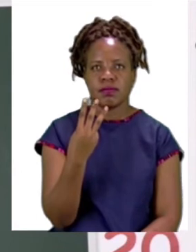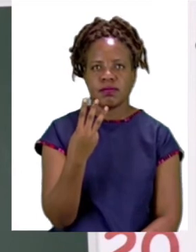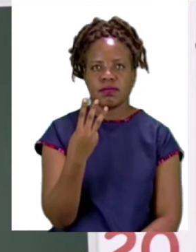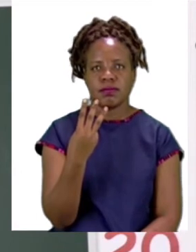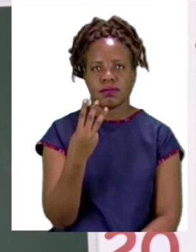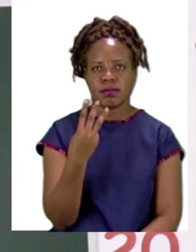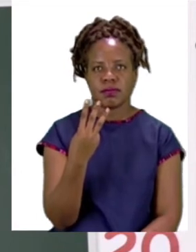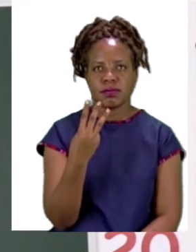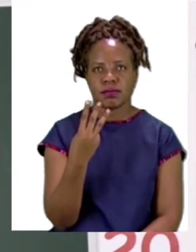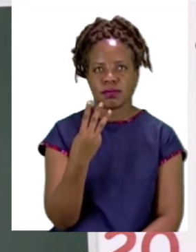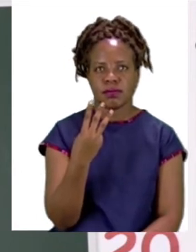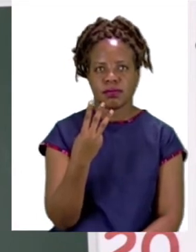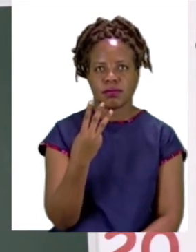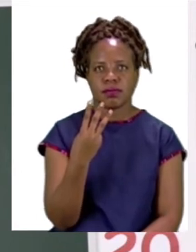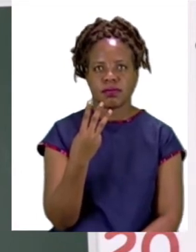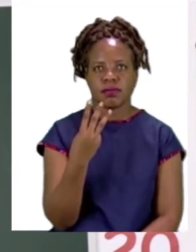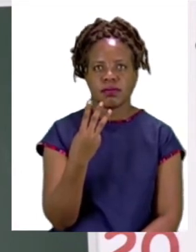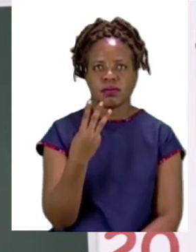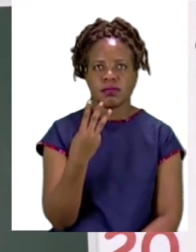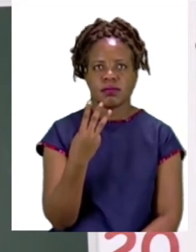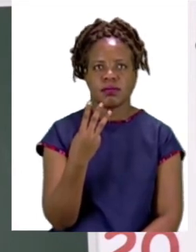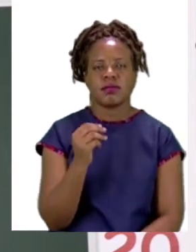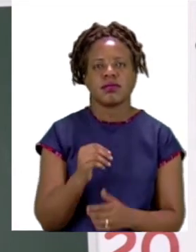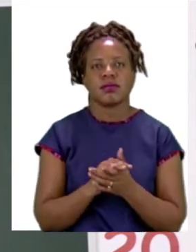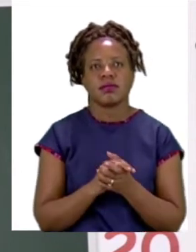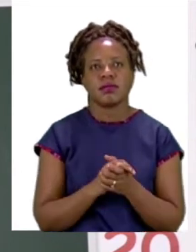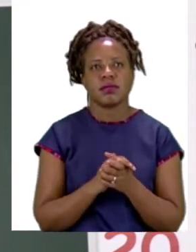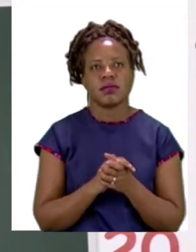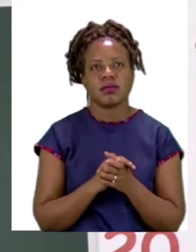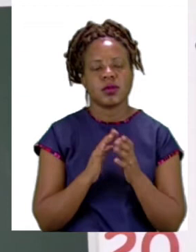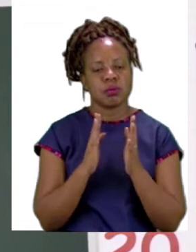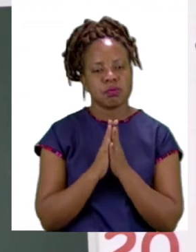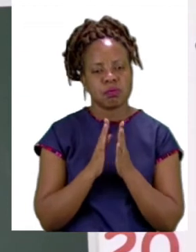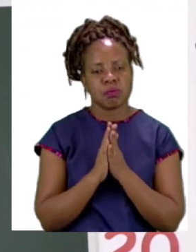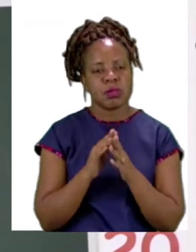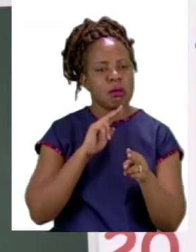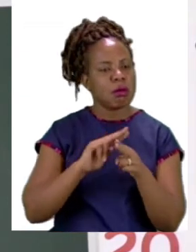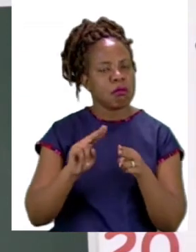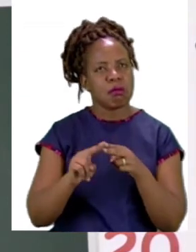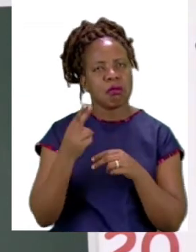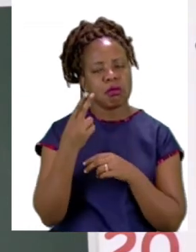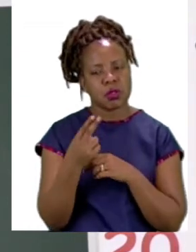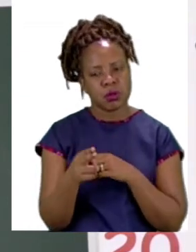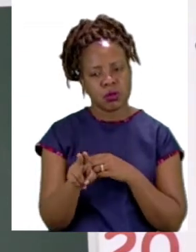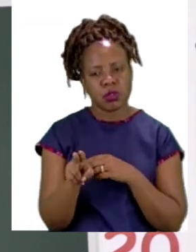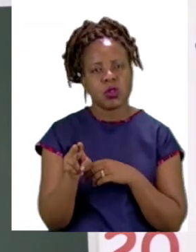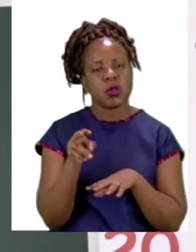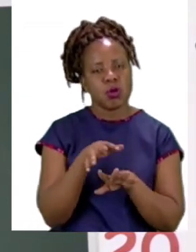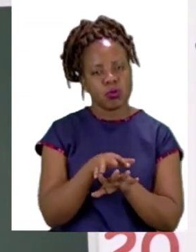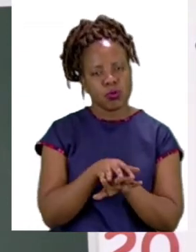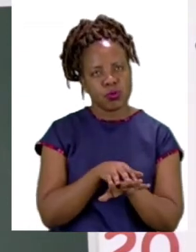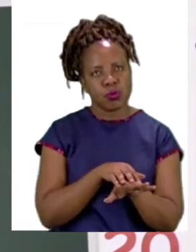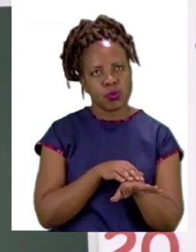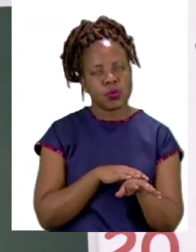is 3. So I'd like you to please take your time when you're doing these sums. Remember to group them